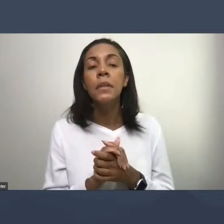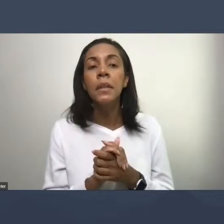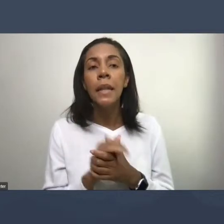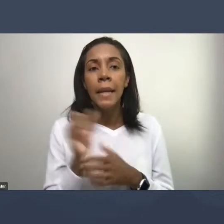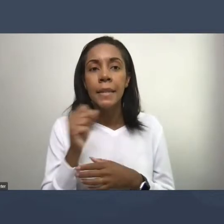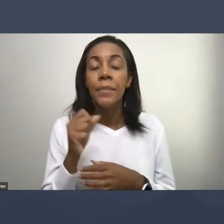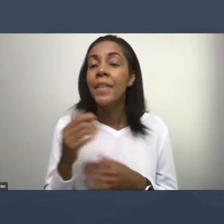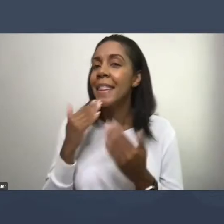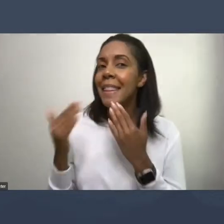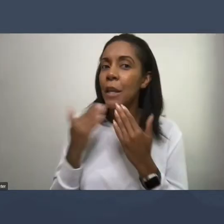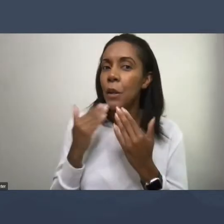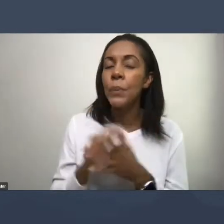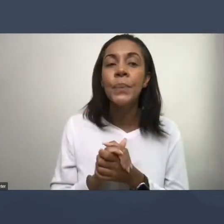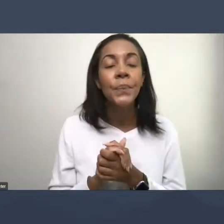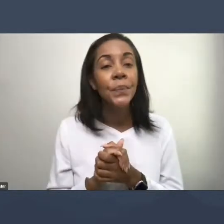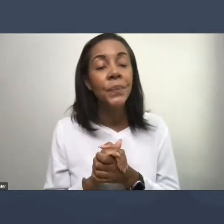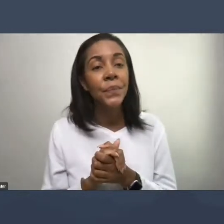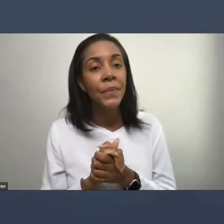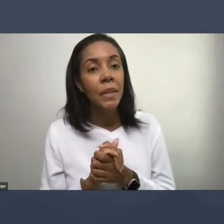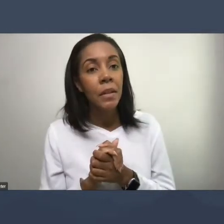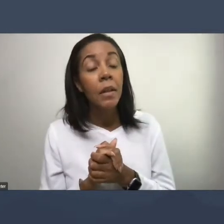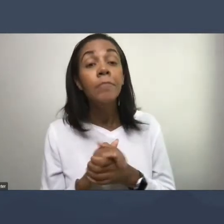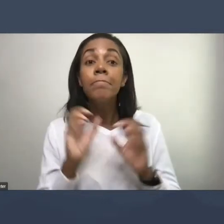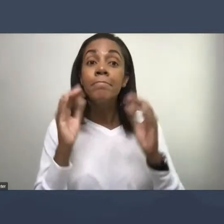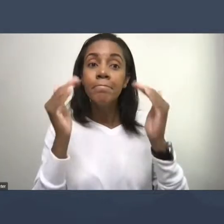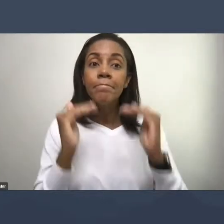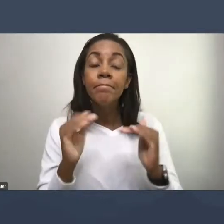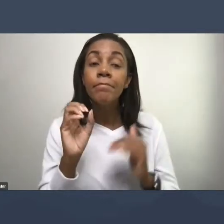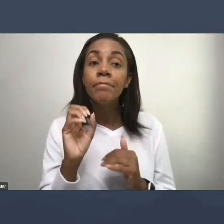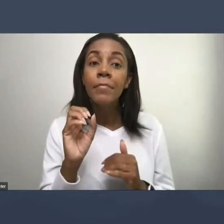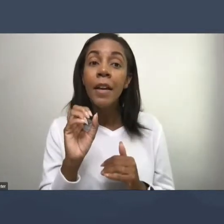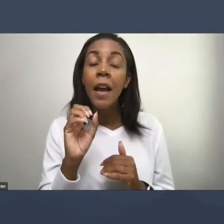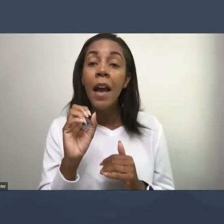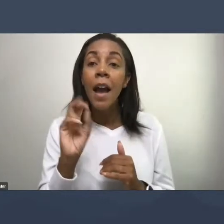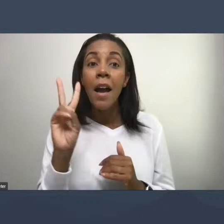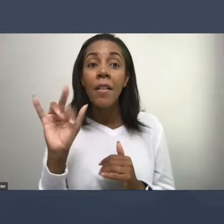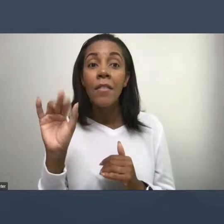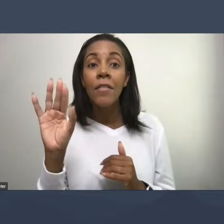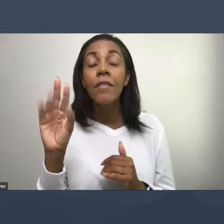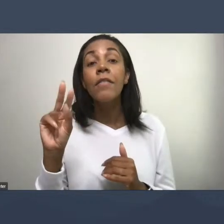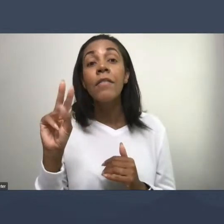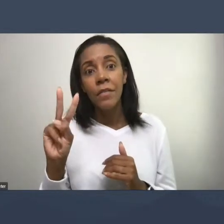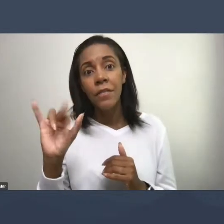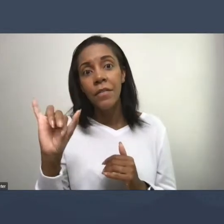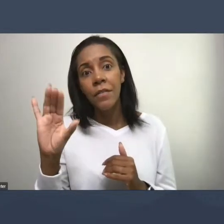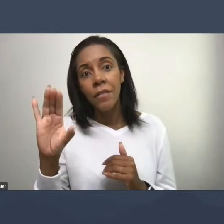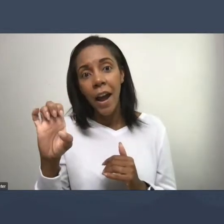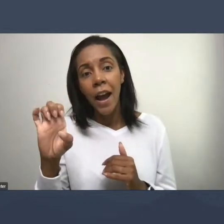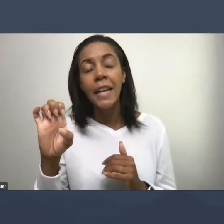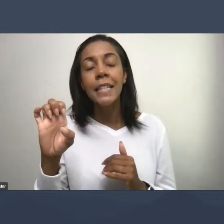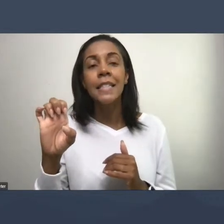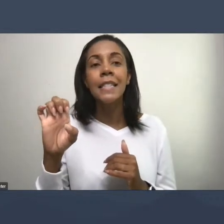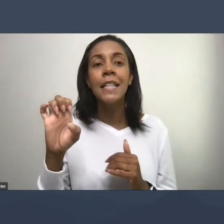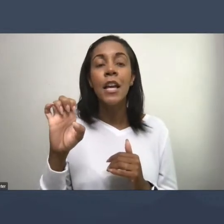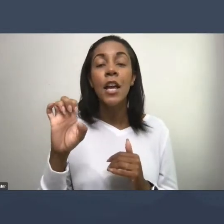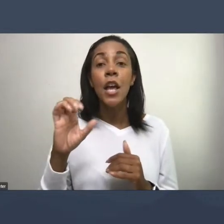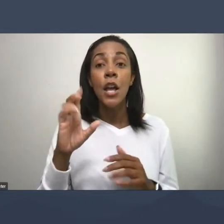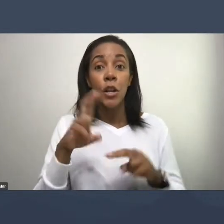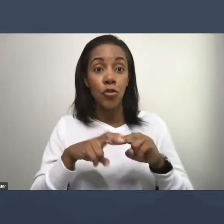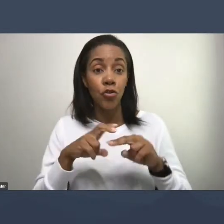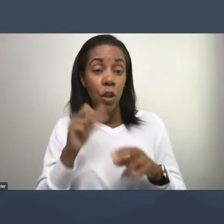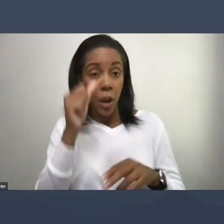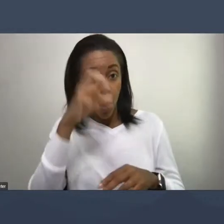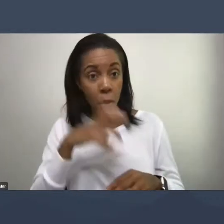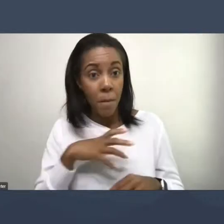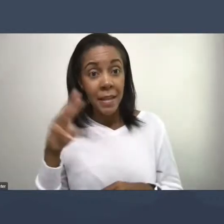you. Thank you, Madam Chair. Okay, thank you. Vice Chairman Smiley and Chairman Smiley of the Public Works. And we have about 5